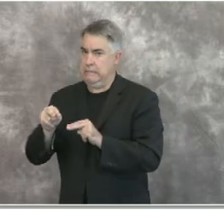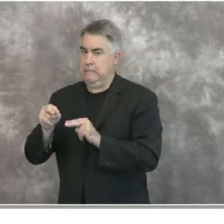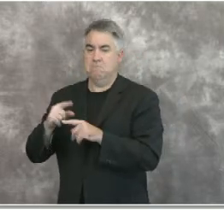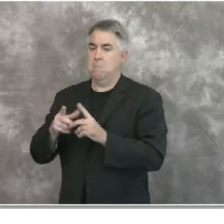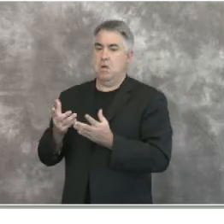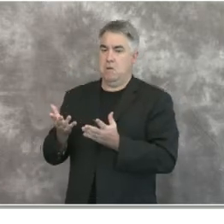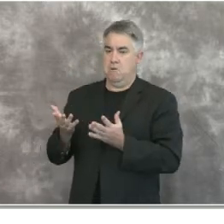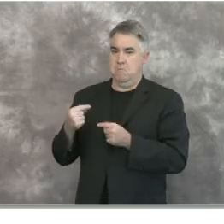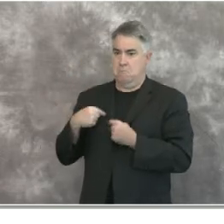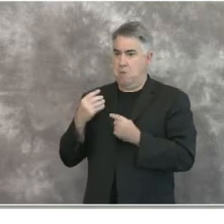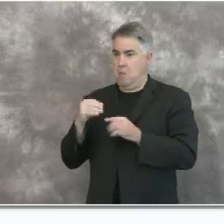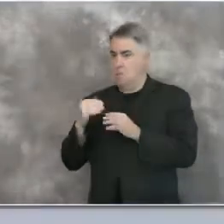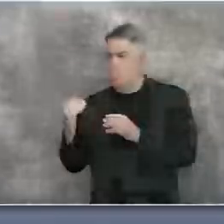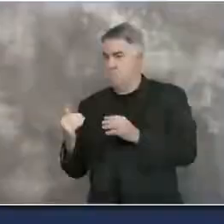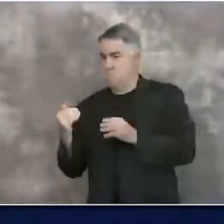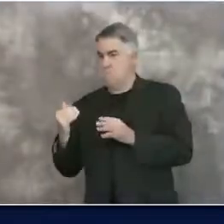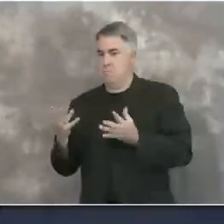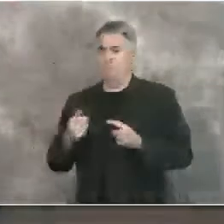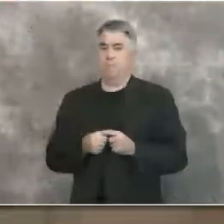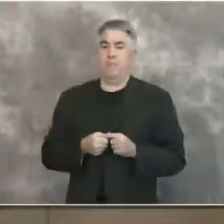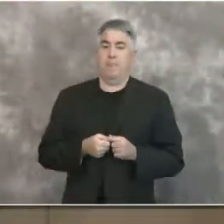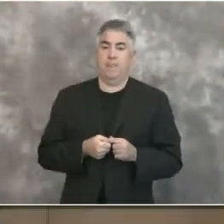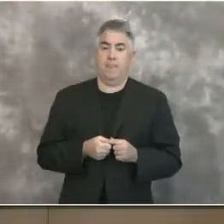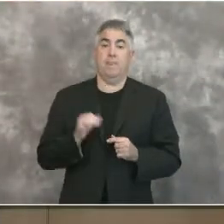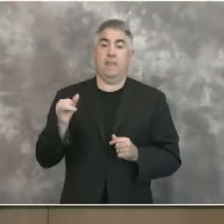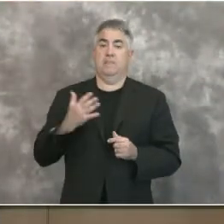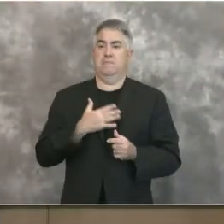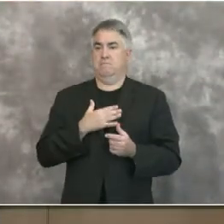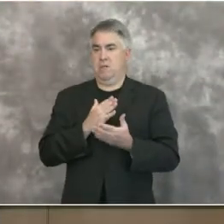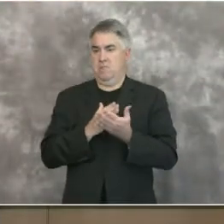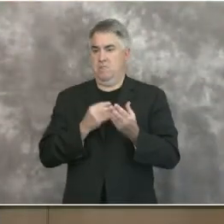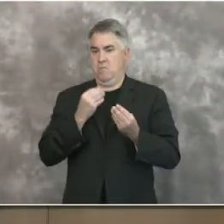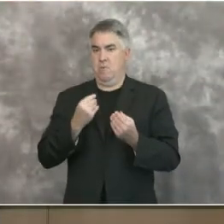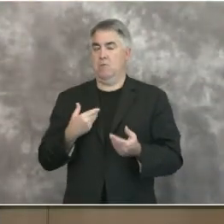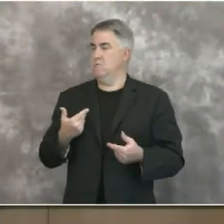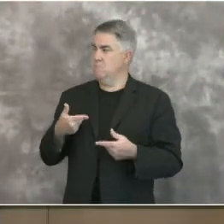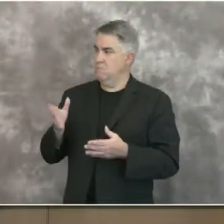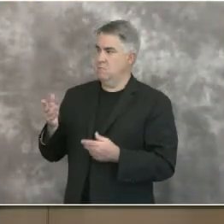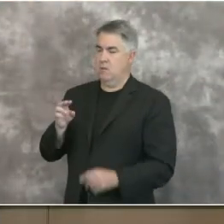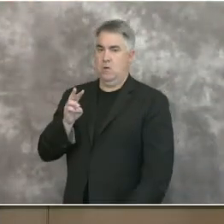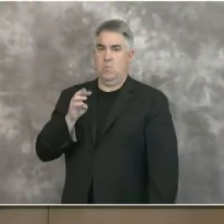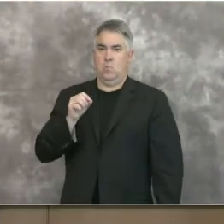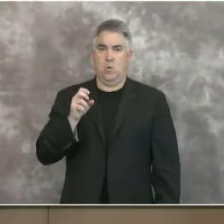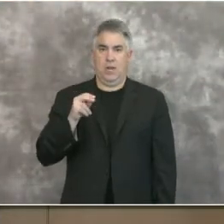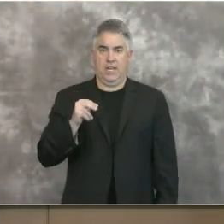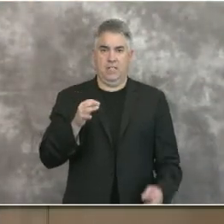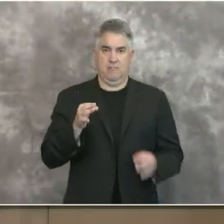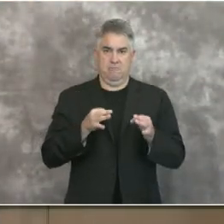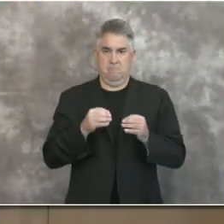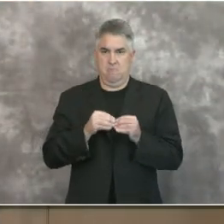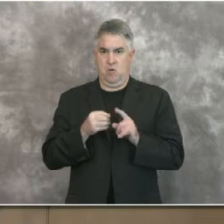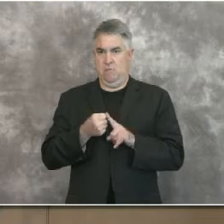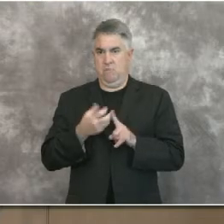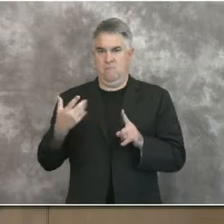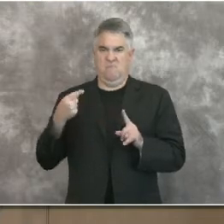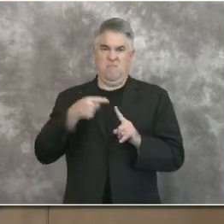metric. That concludes my section of the report. I will now turn it over to Dr. Wilma Wooten for Public Health Officer's report.